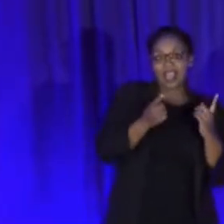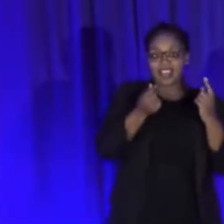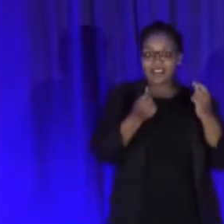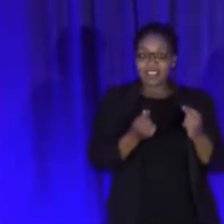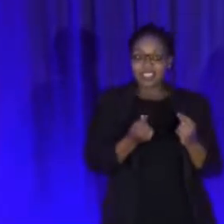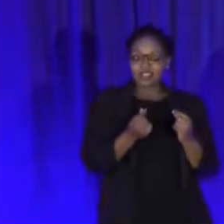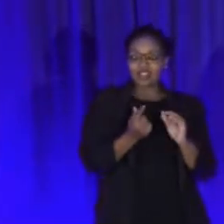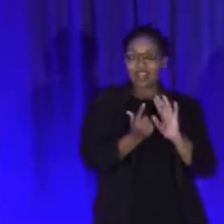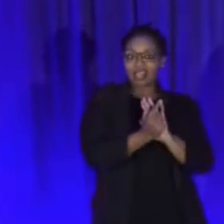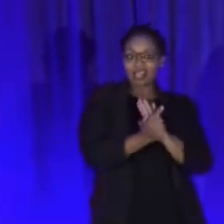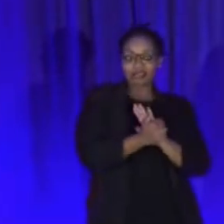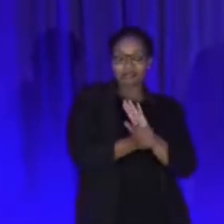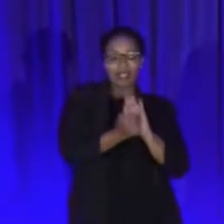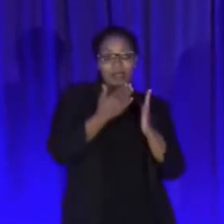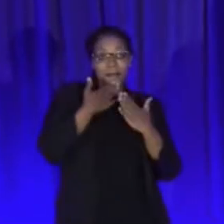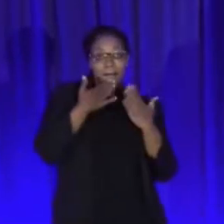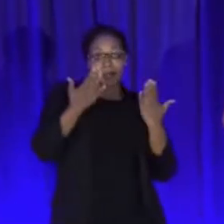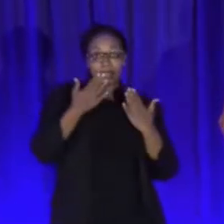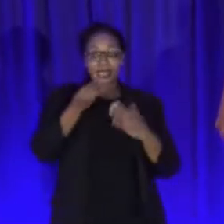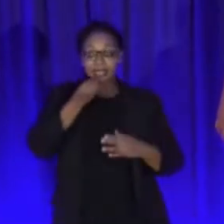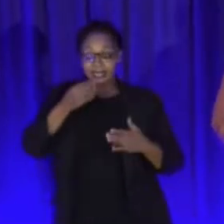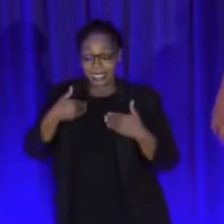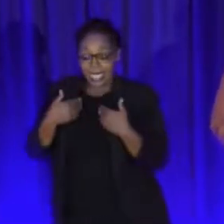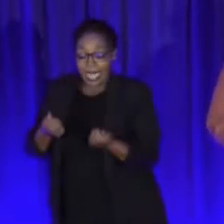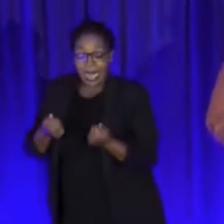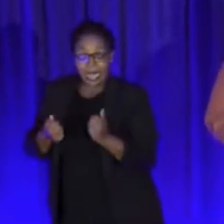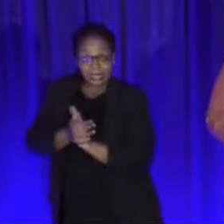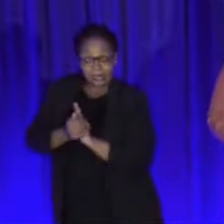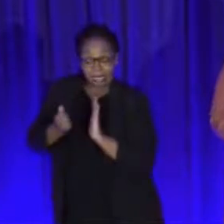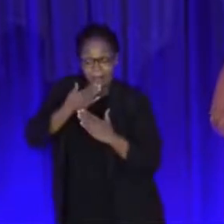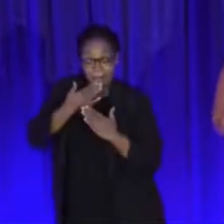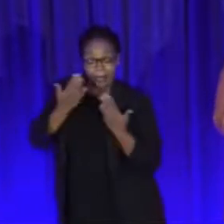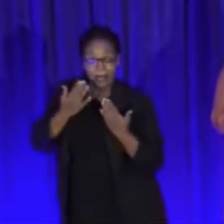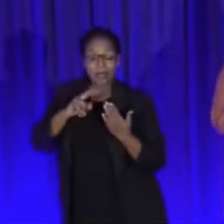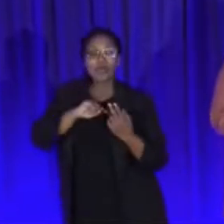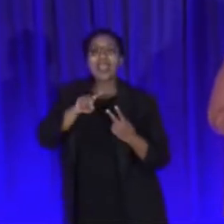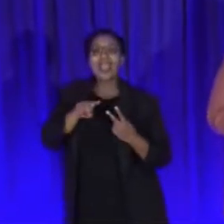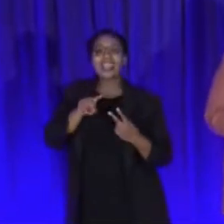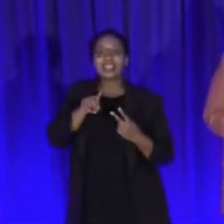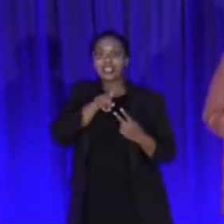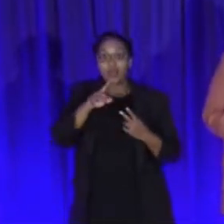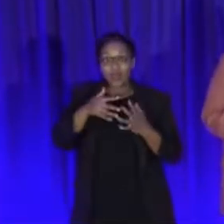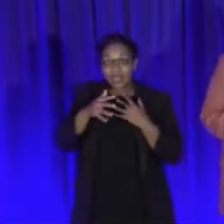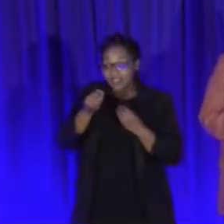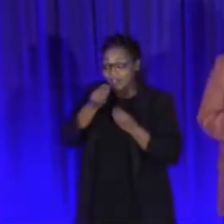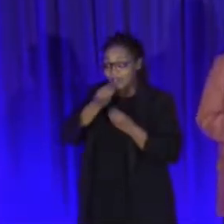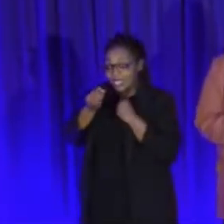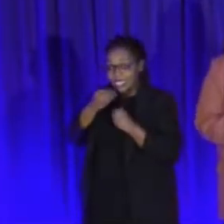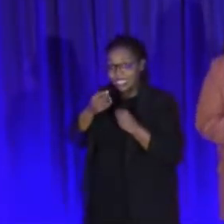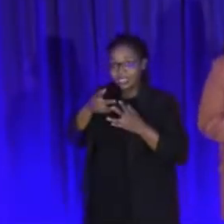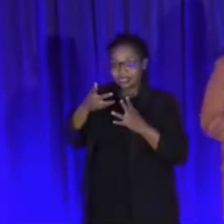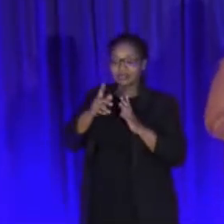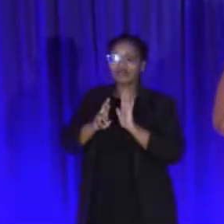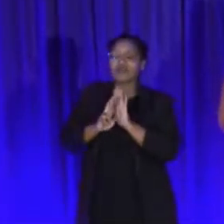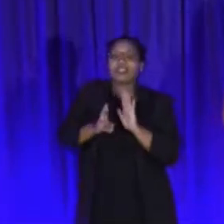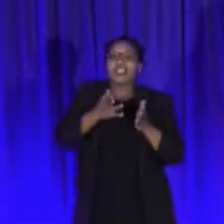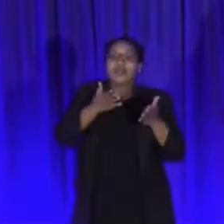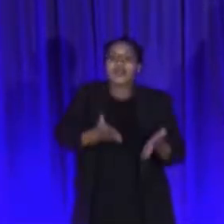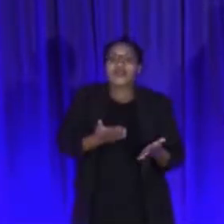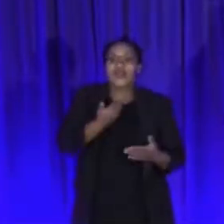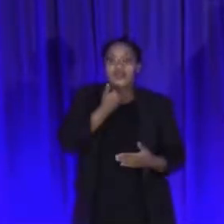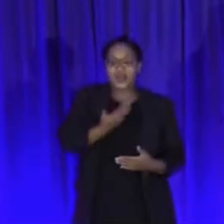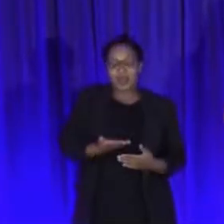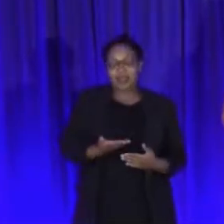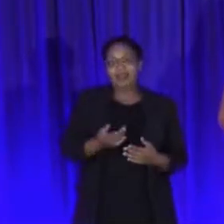one of those, nutrition literacy being another one, because you are what you eat is what they say. But most